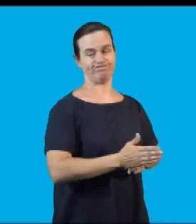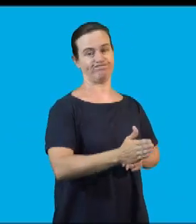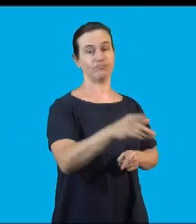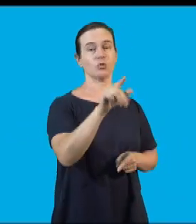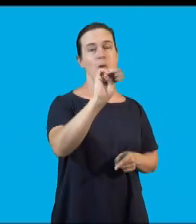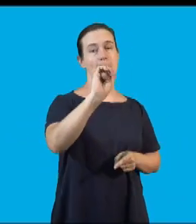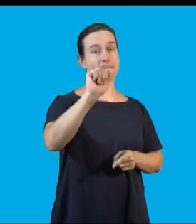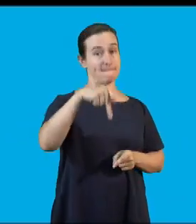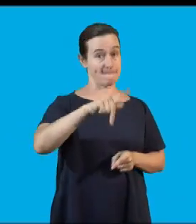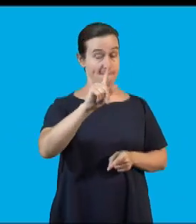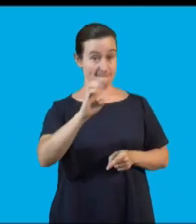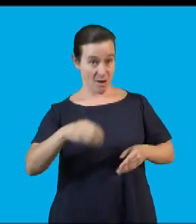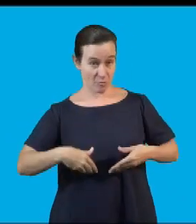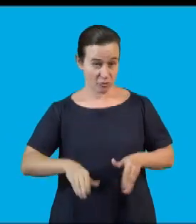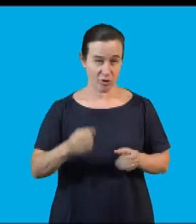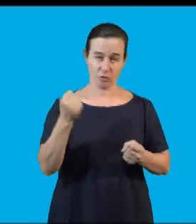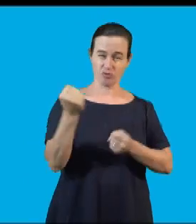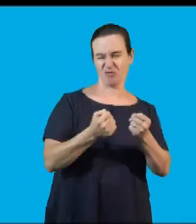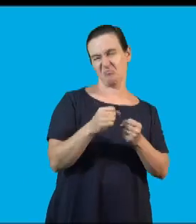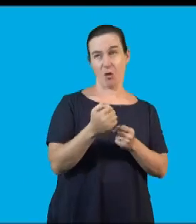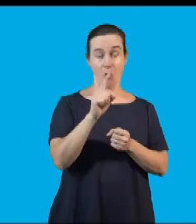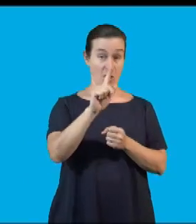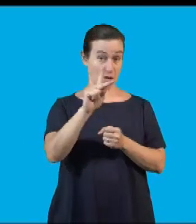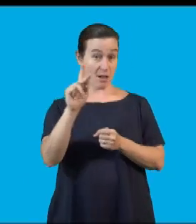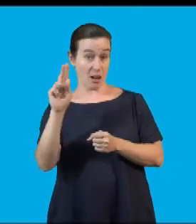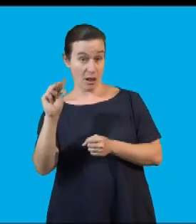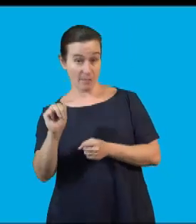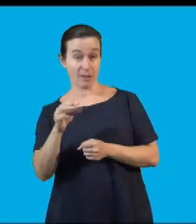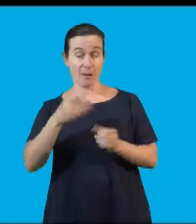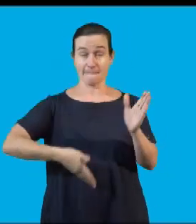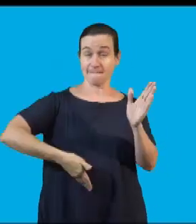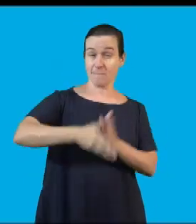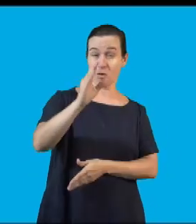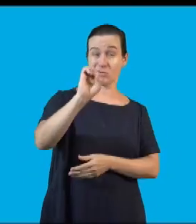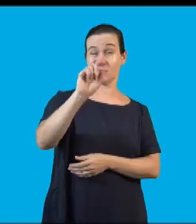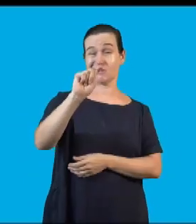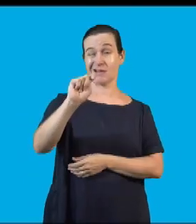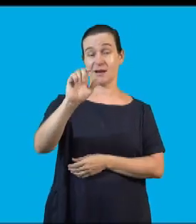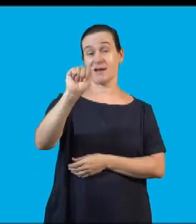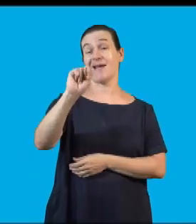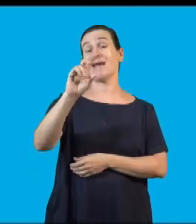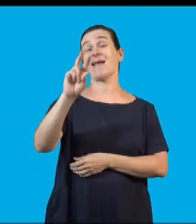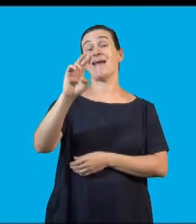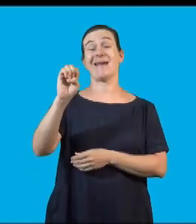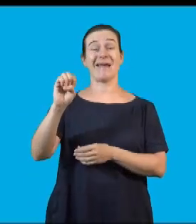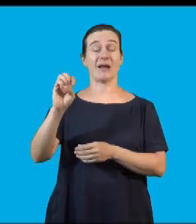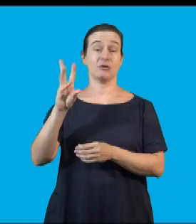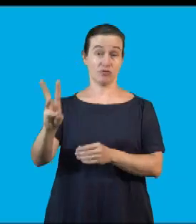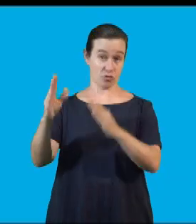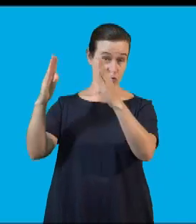Street. Drive along Maple Street for about 1 kilometer. You will pass St. Andrew's Church on your